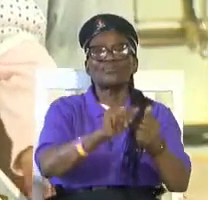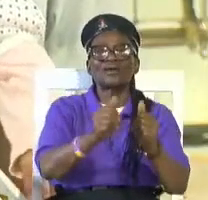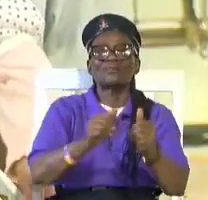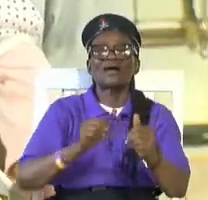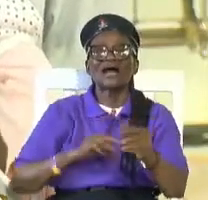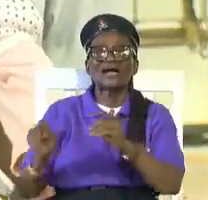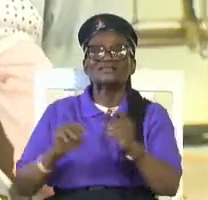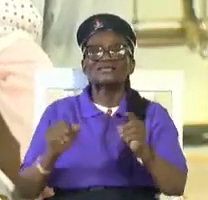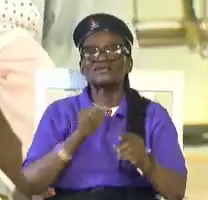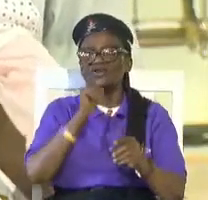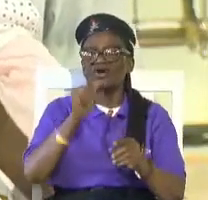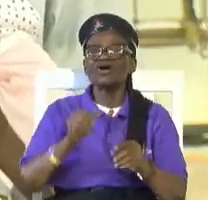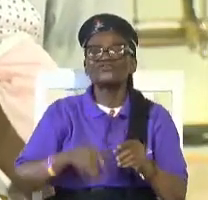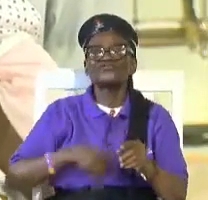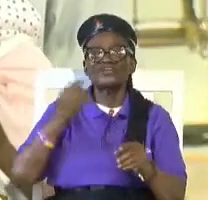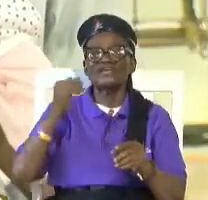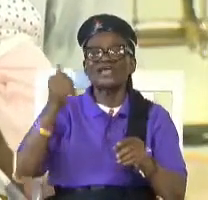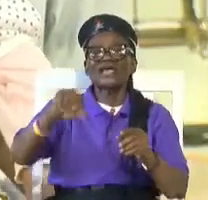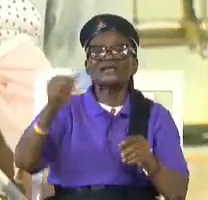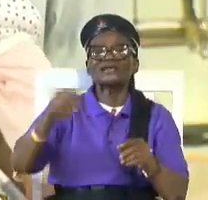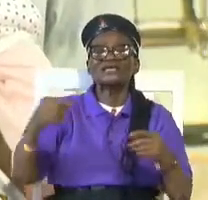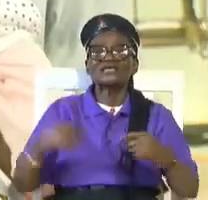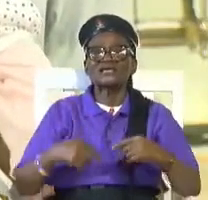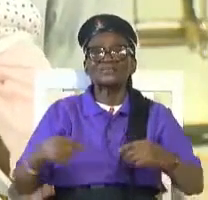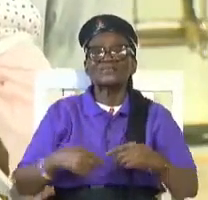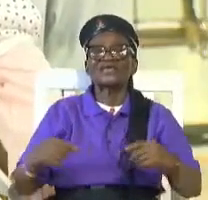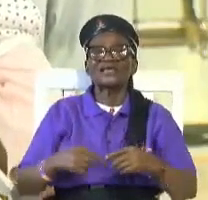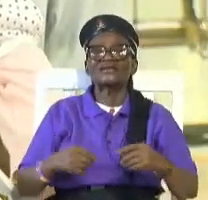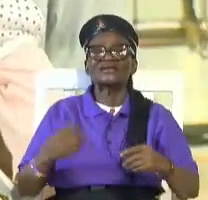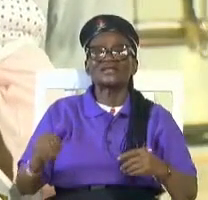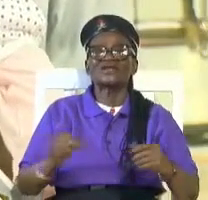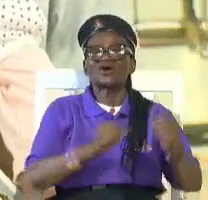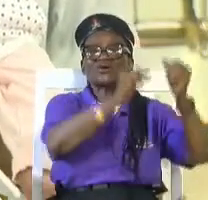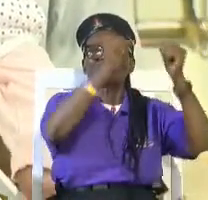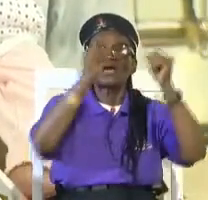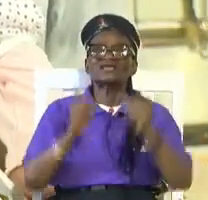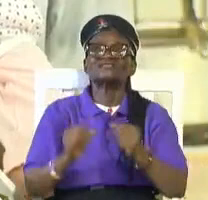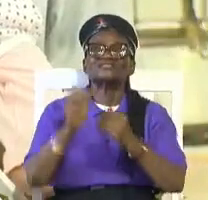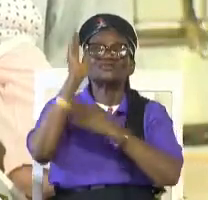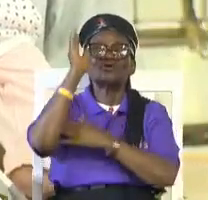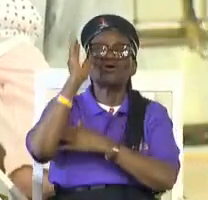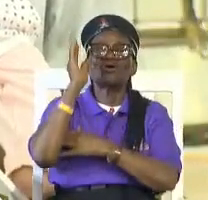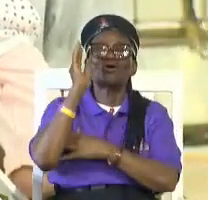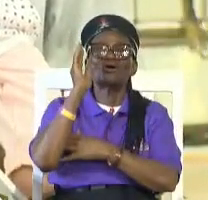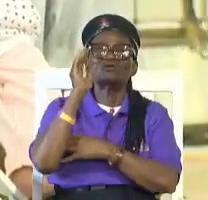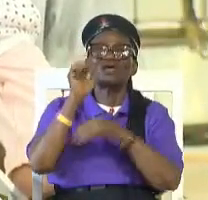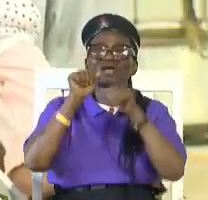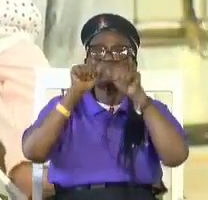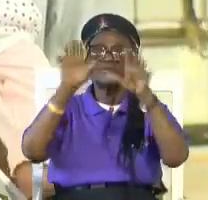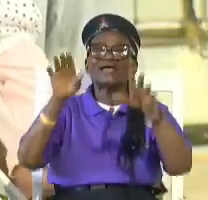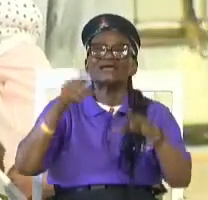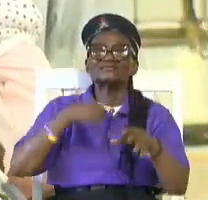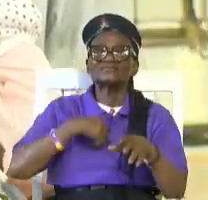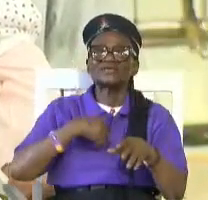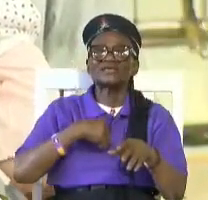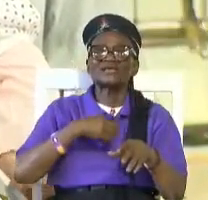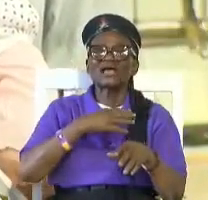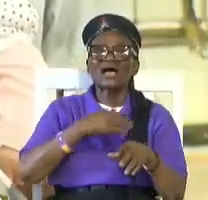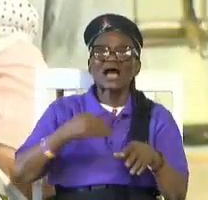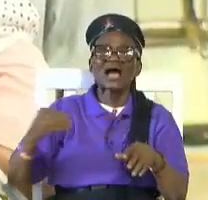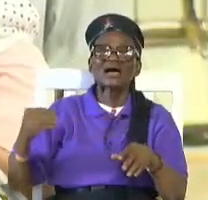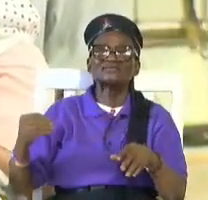I did not feel anything, no pain. The Almighty God blessed me.